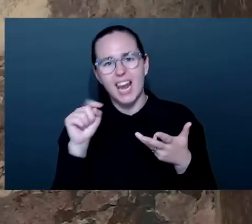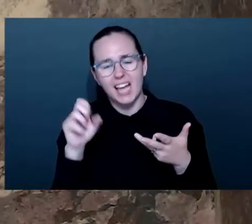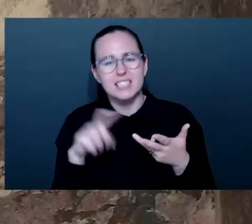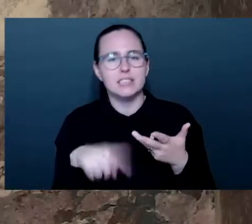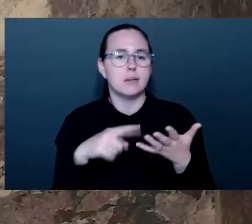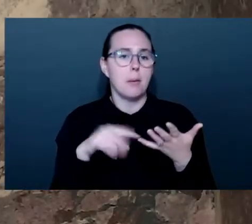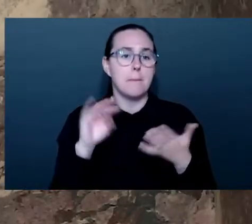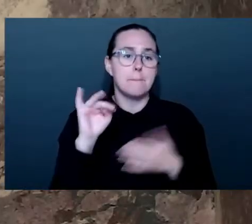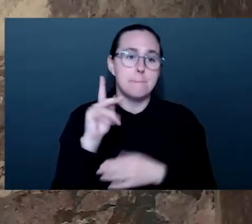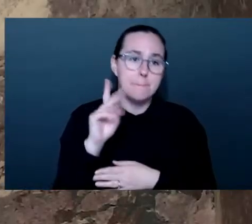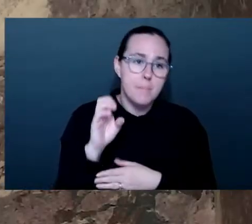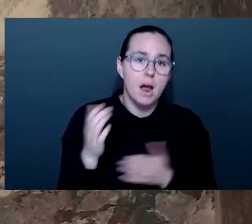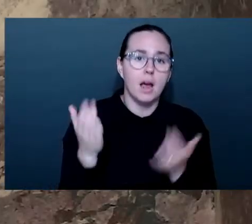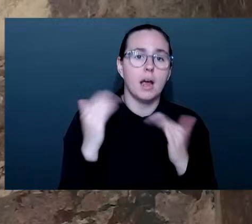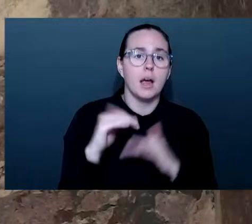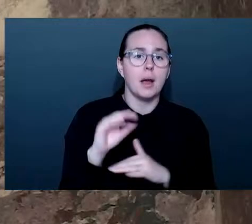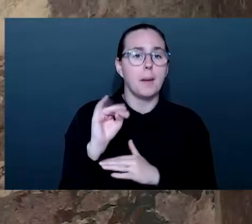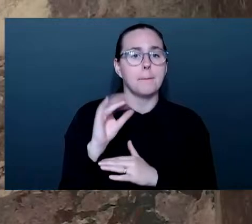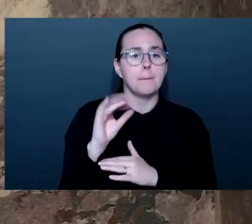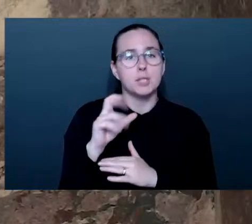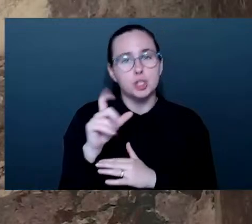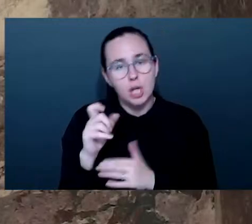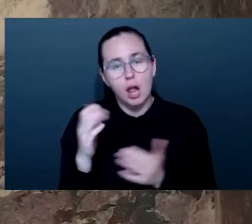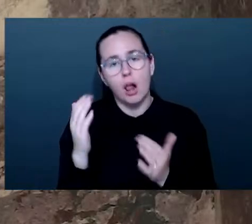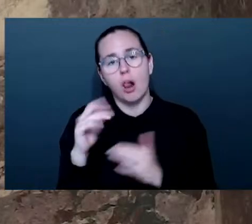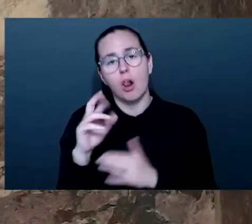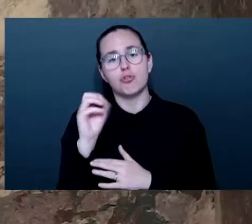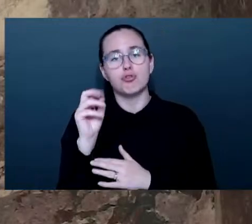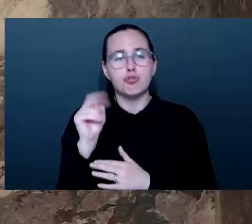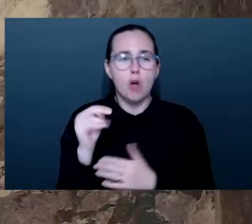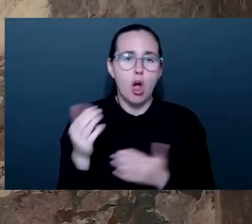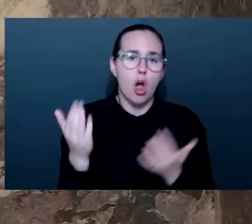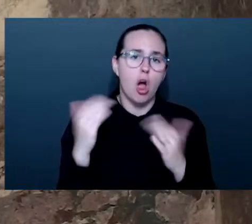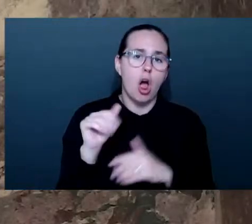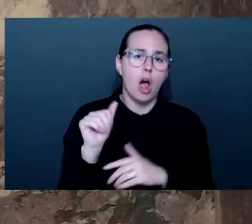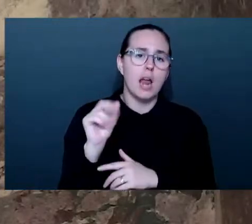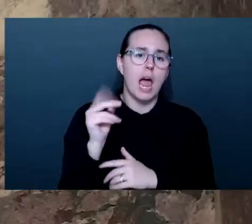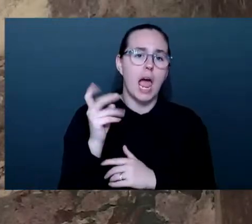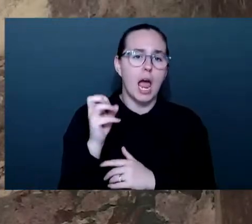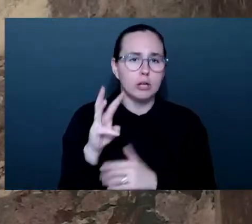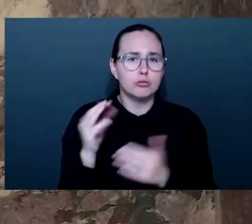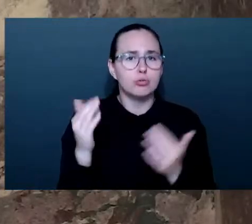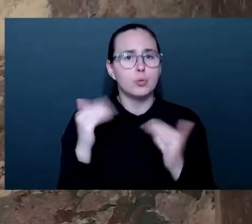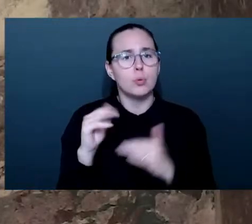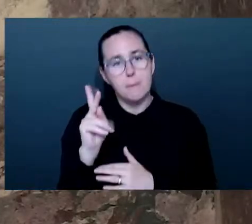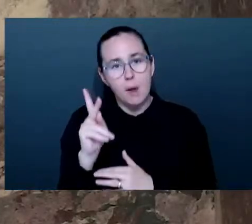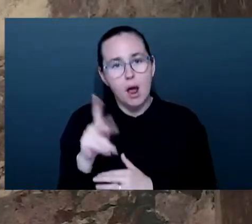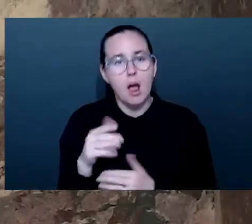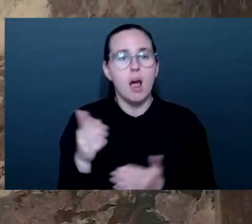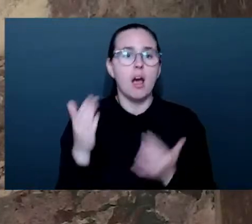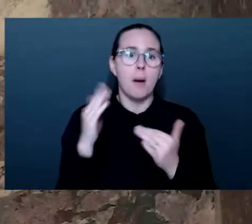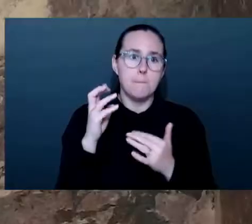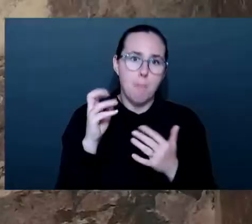Miller, Jan Morris, Philip White, and Barbara Backmeyer. Will the House please make them feel very welcome?